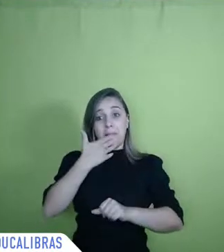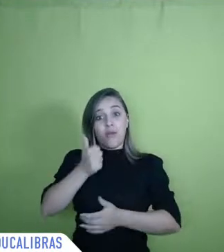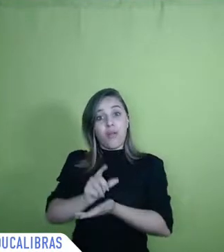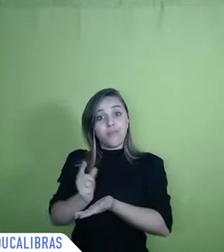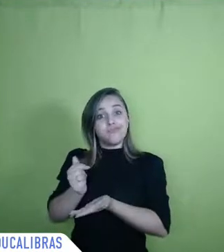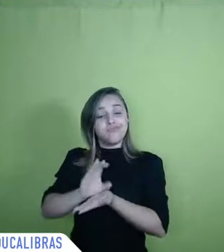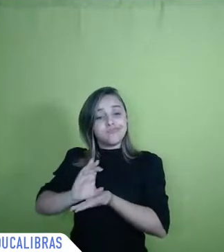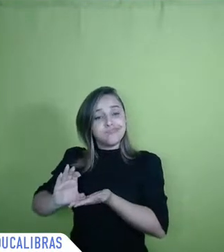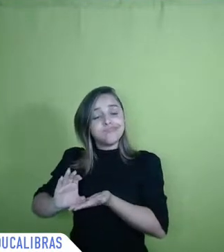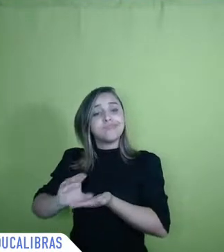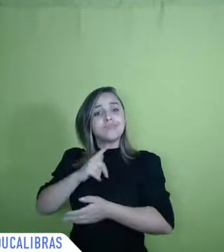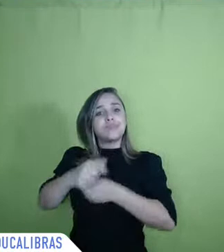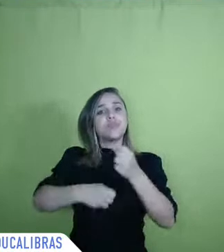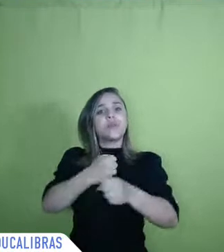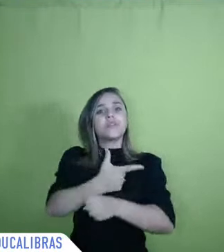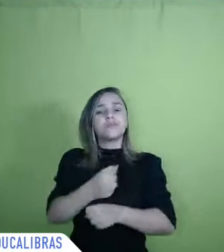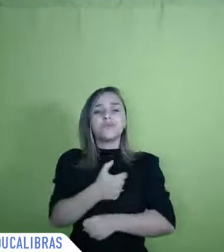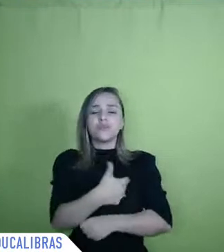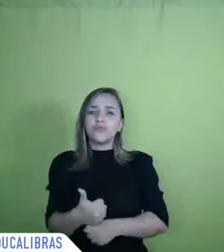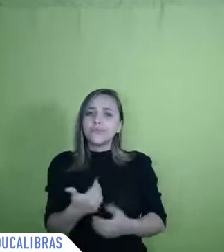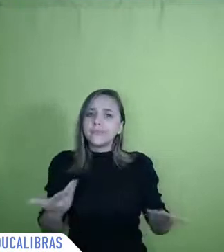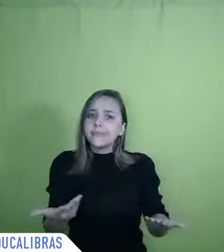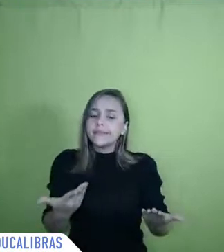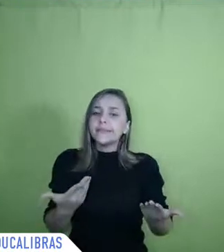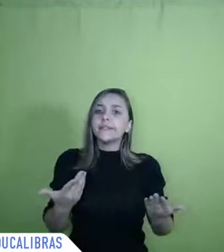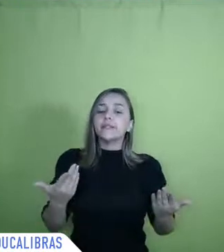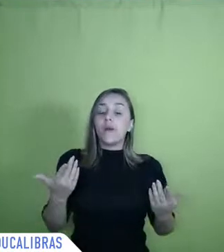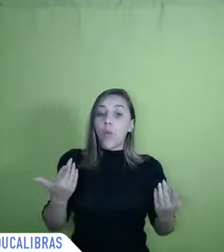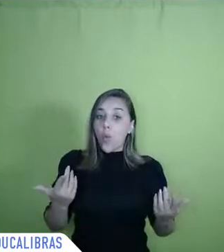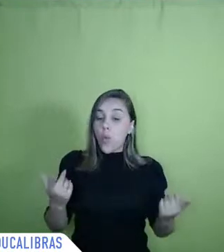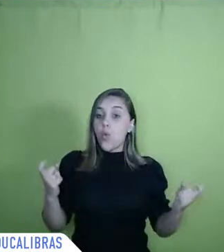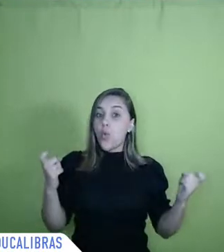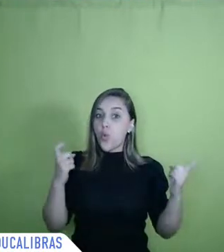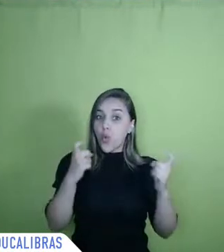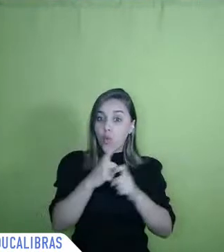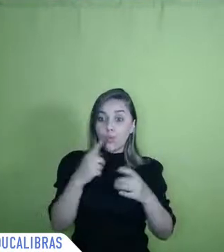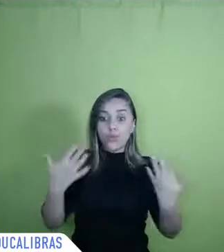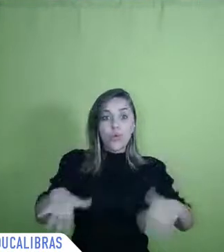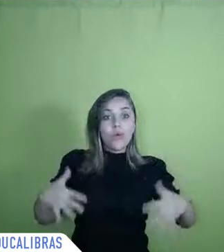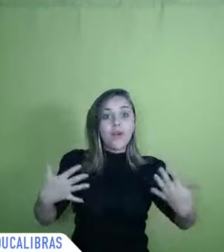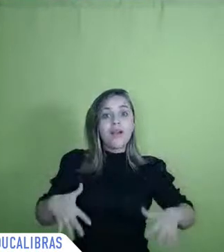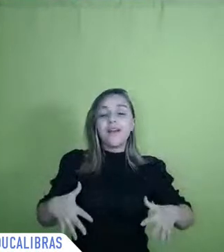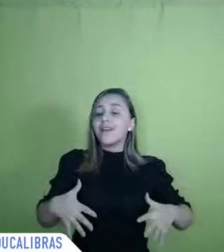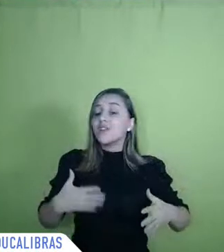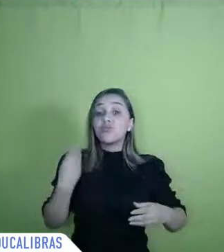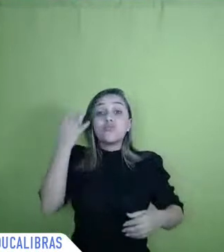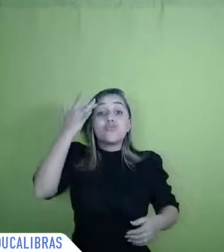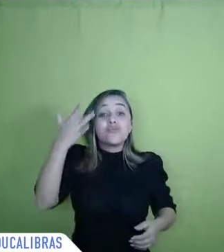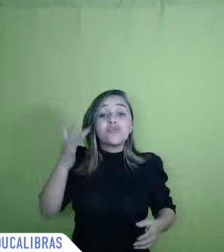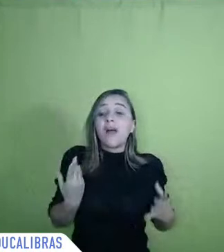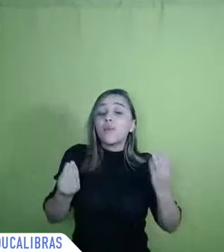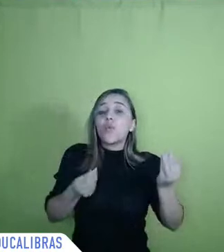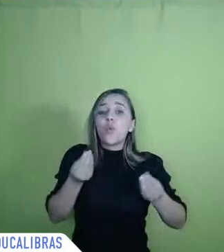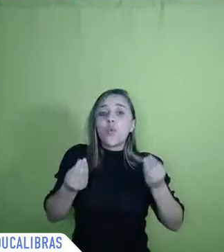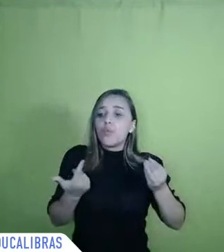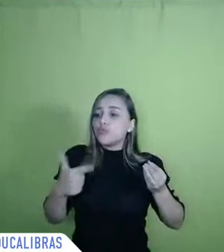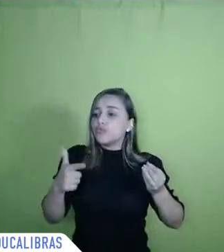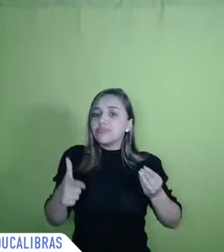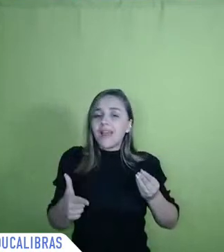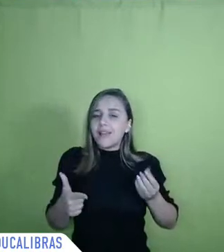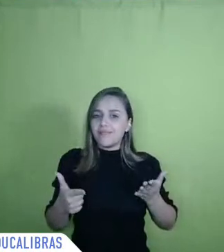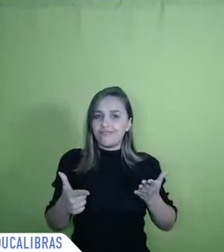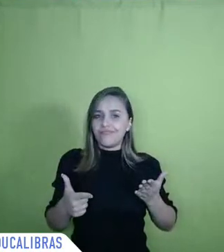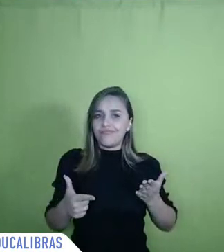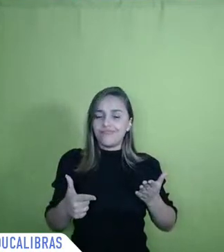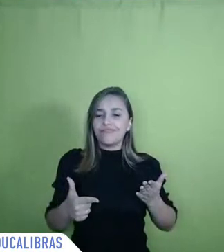limit, so we can debate the budget for 2021. So it's a very, very serious situation, because we don't have